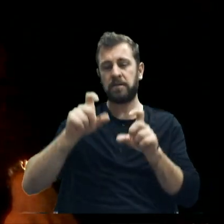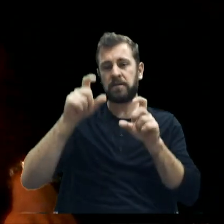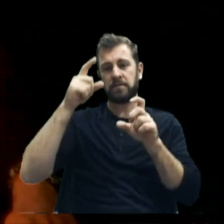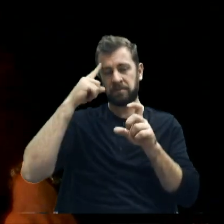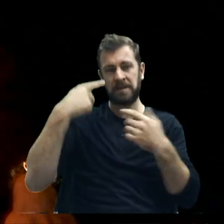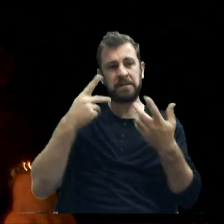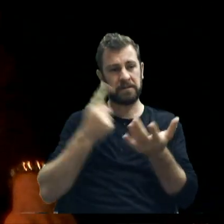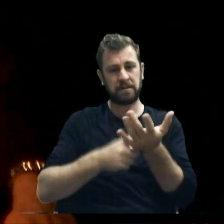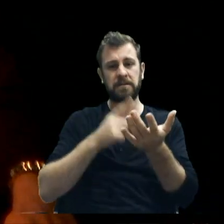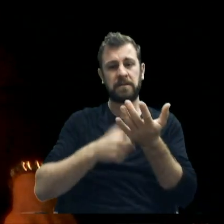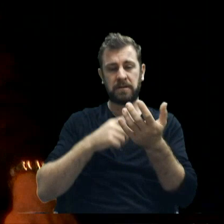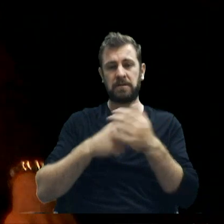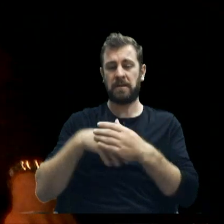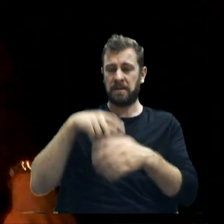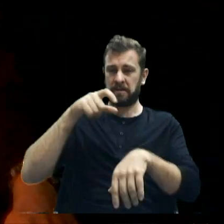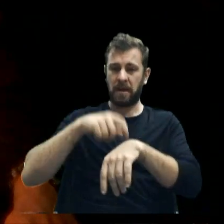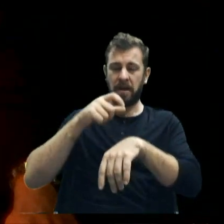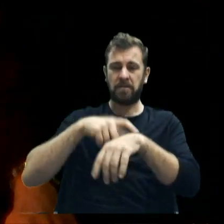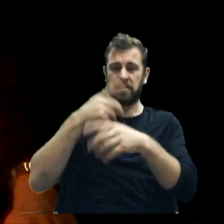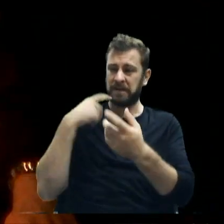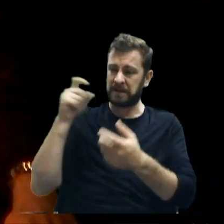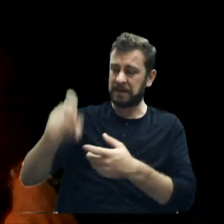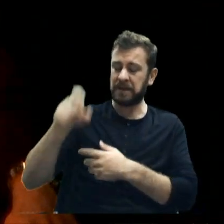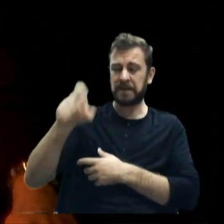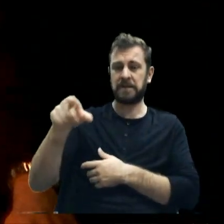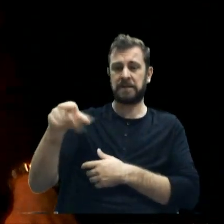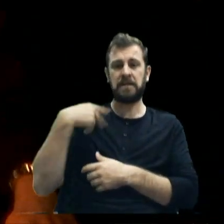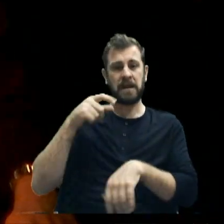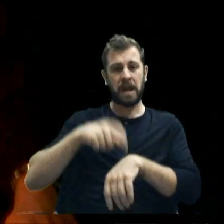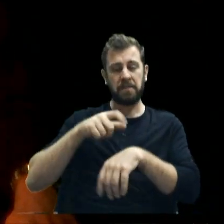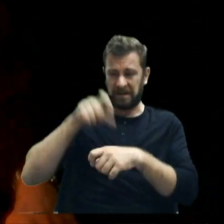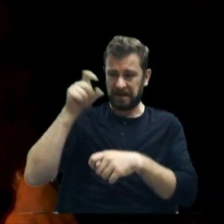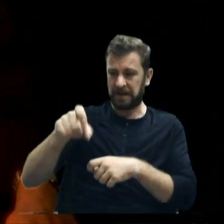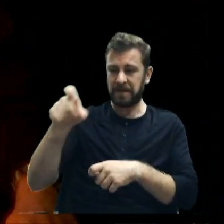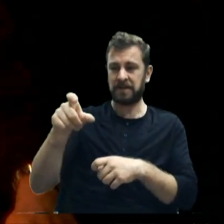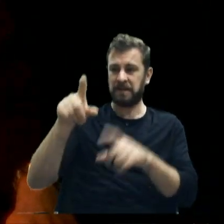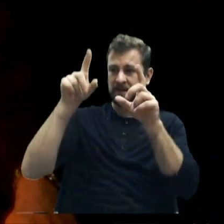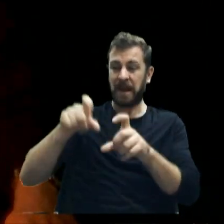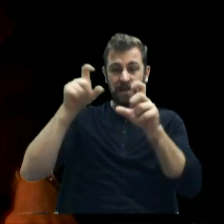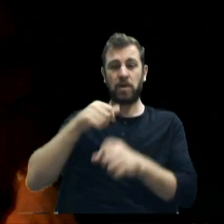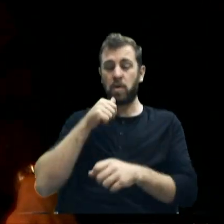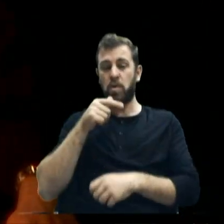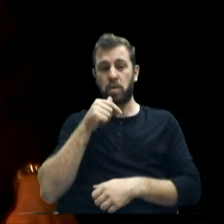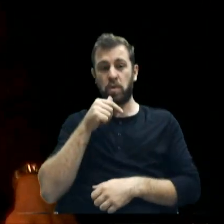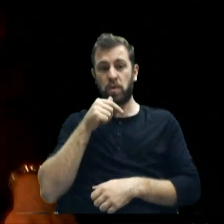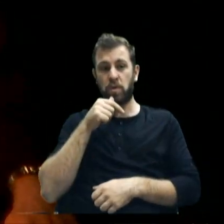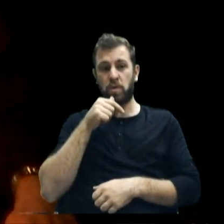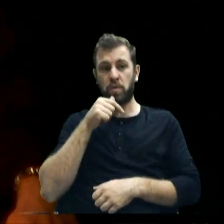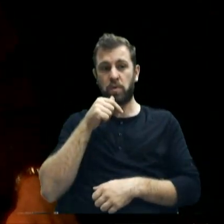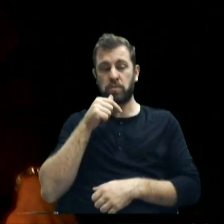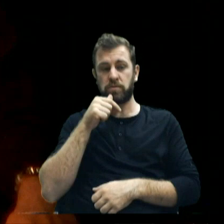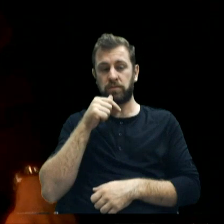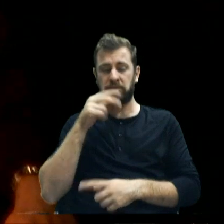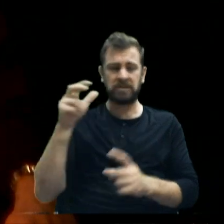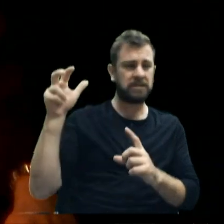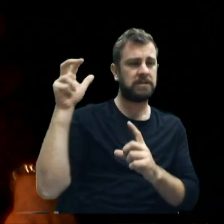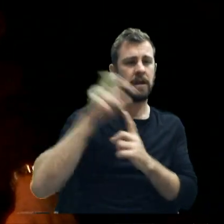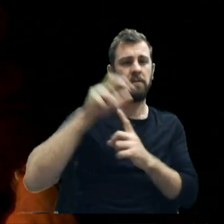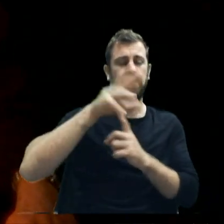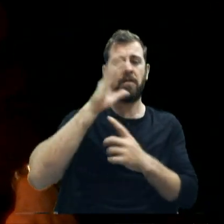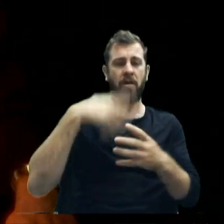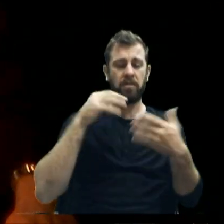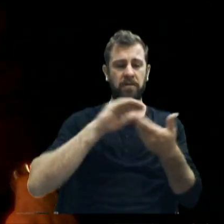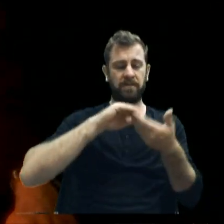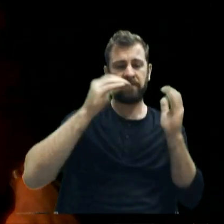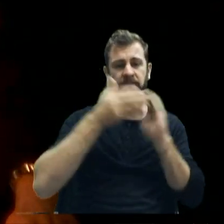that in that time of need, when he had that time of need, that test was given to who? The champion of all these companions,